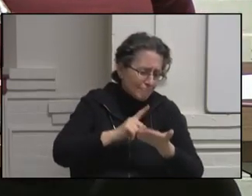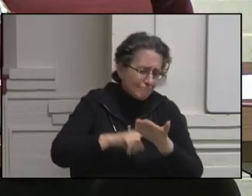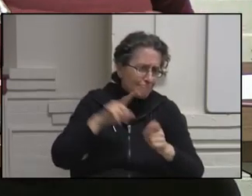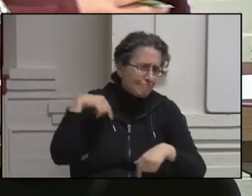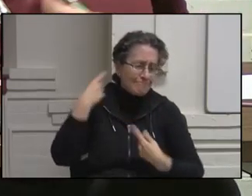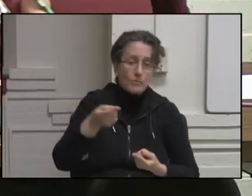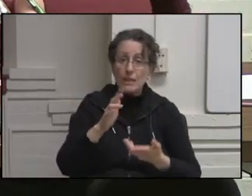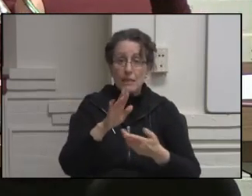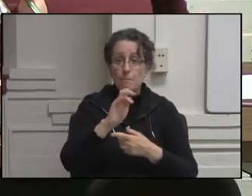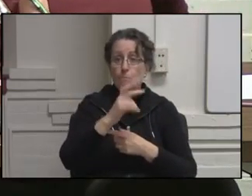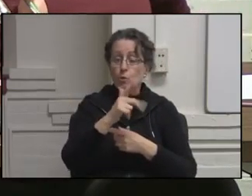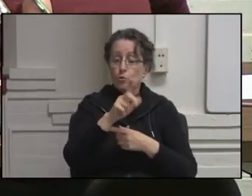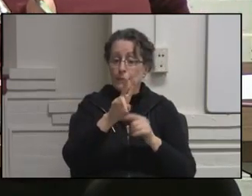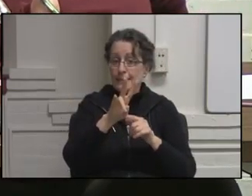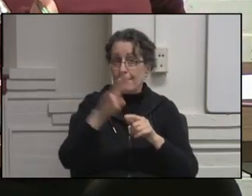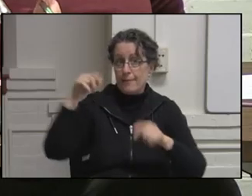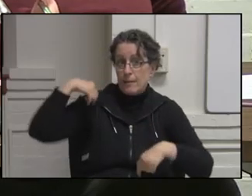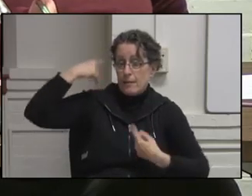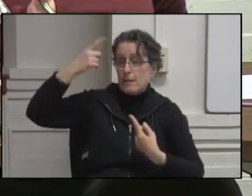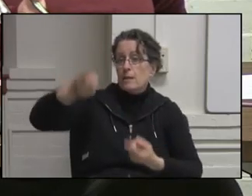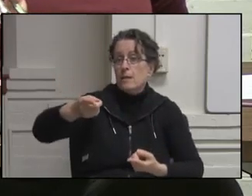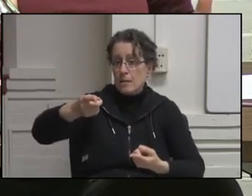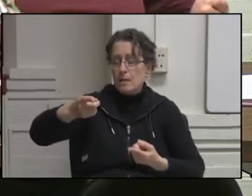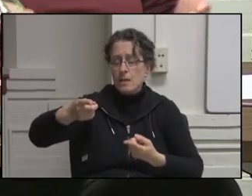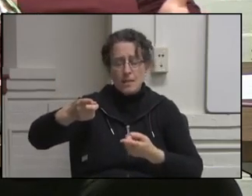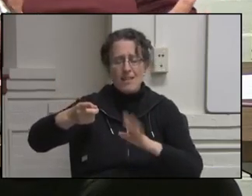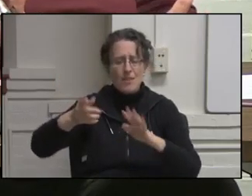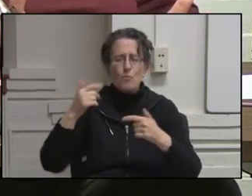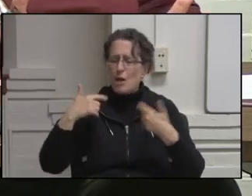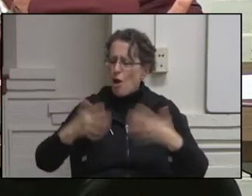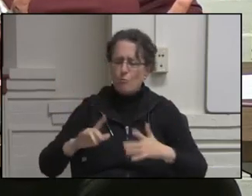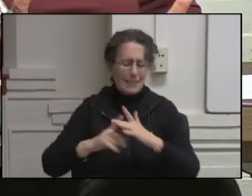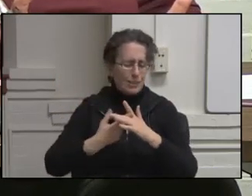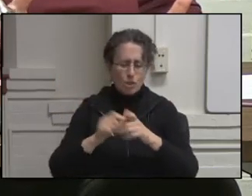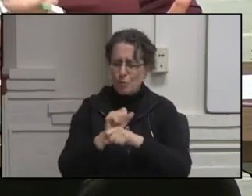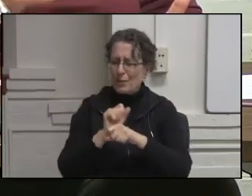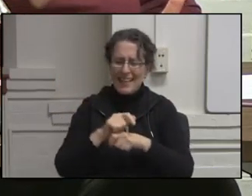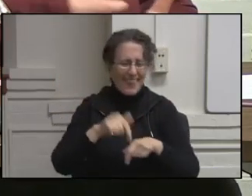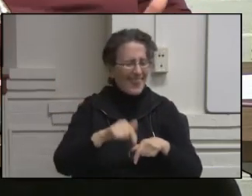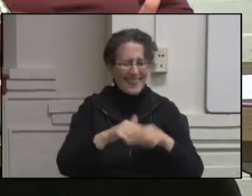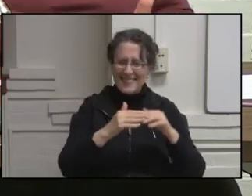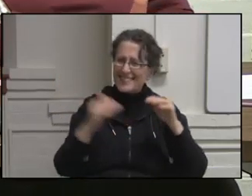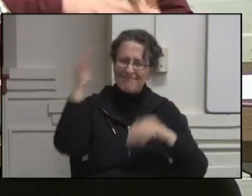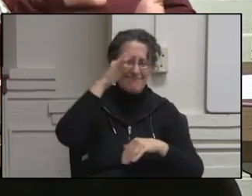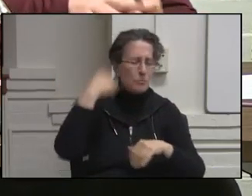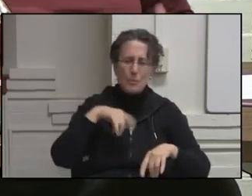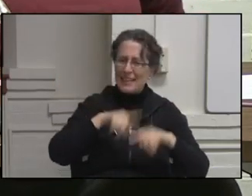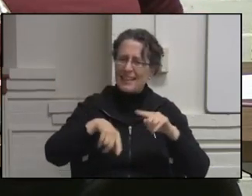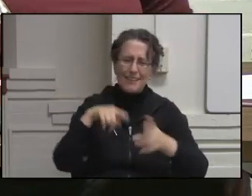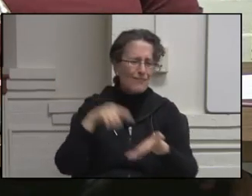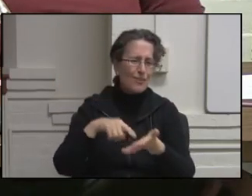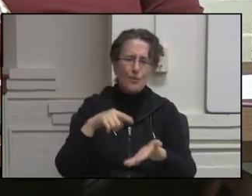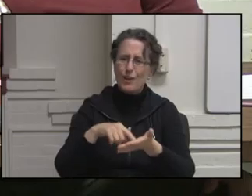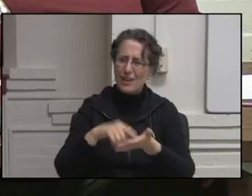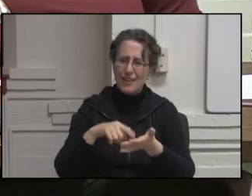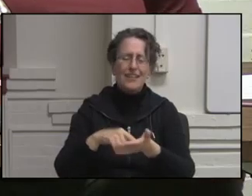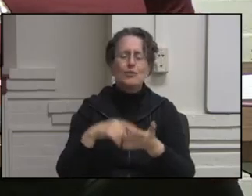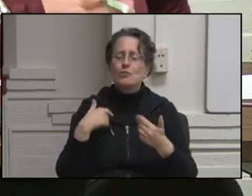March 27th, because the writing was on the wall at that point that this did not fit within our budget. So at that time, I asked